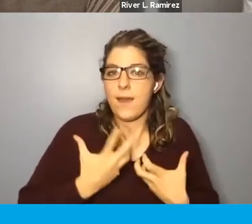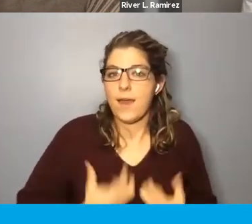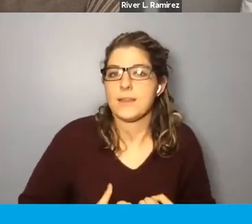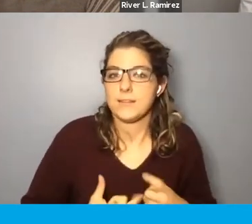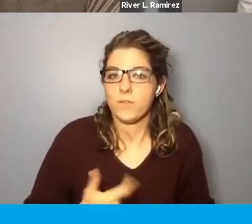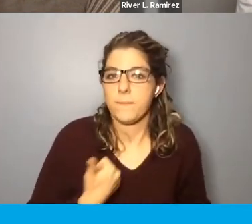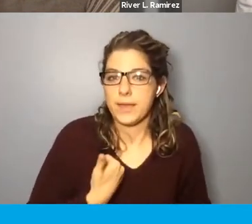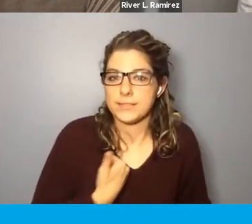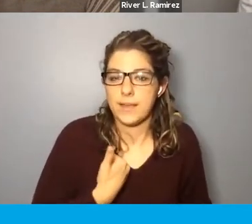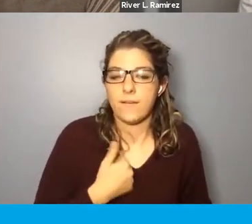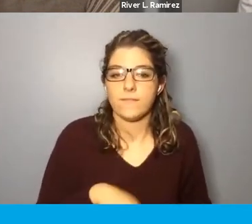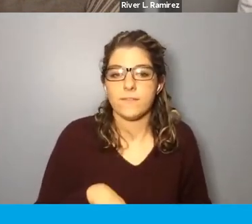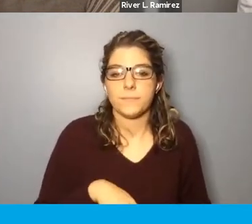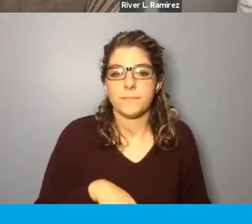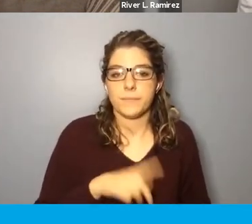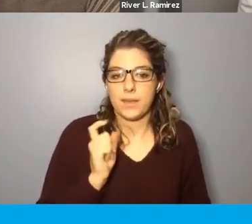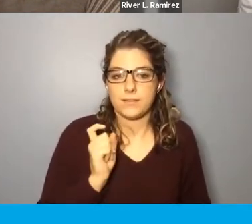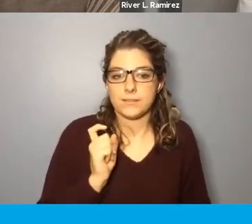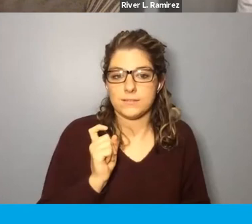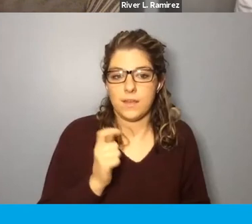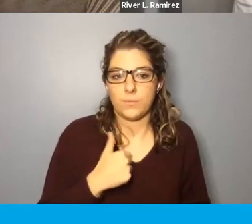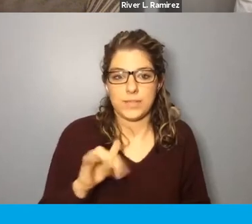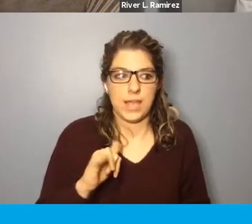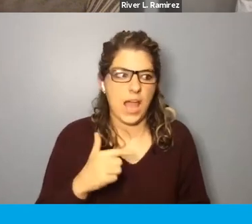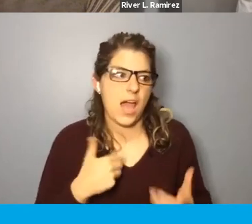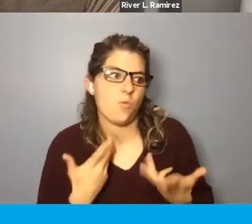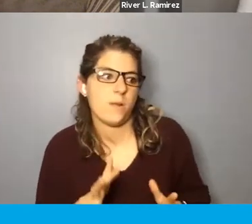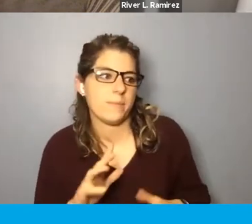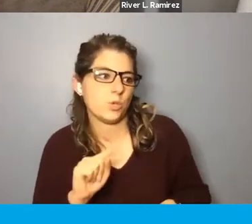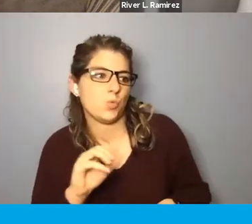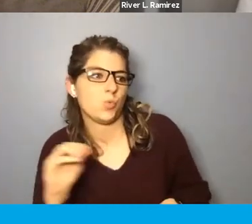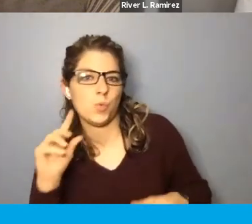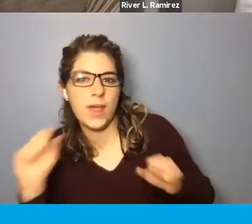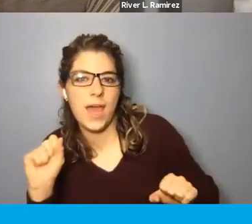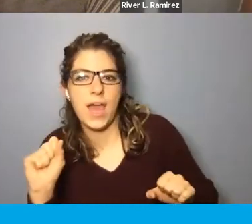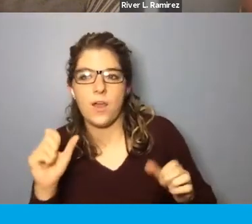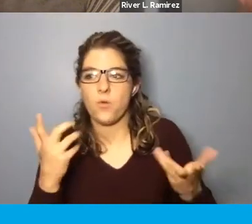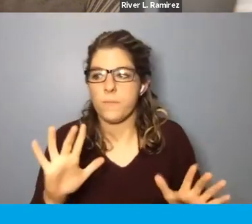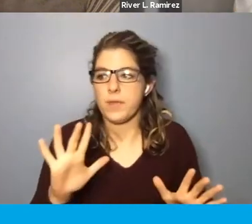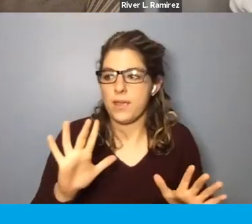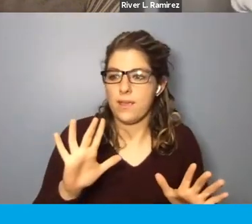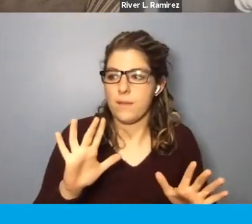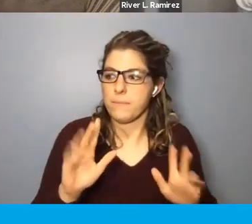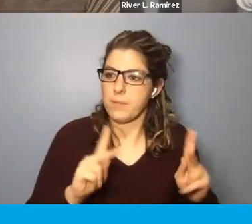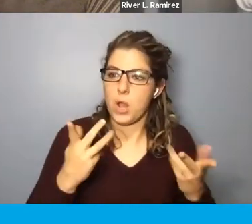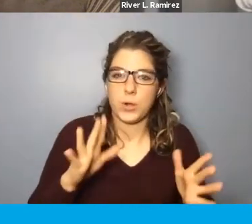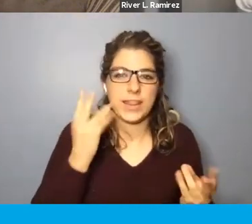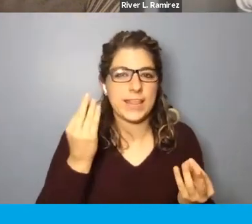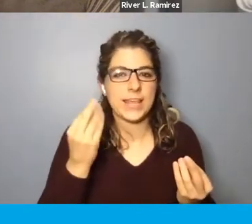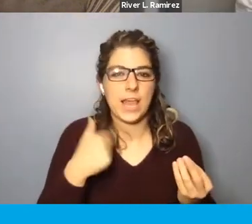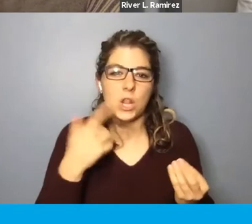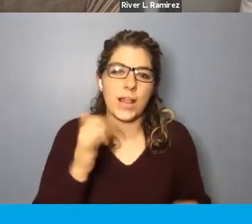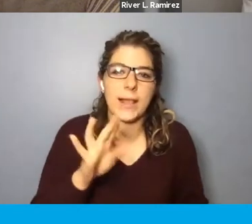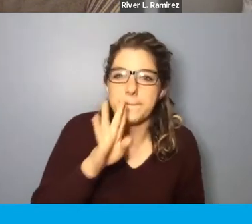myself. Because I was like, I don't want to be too loud. I don't want to be too like, I'm already, people already think I look like a